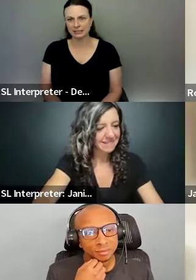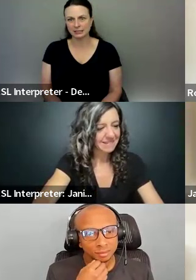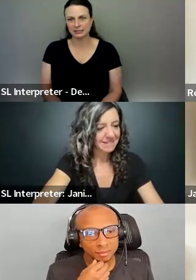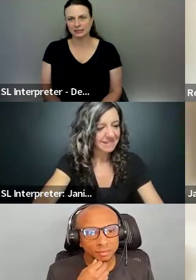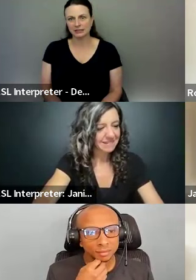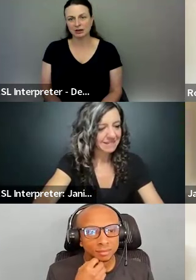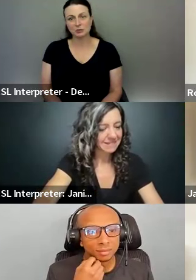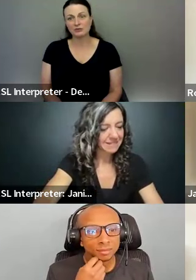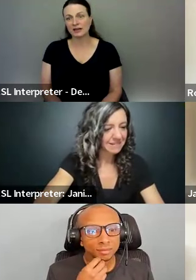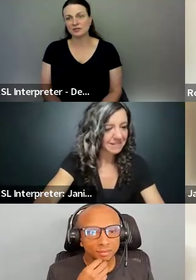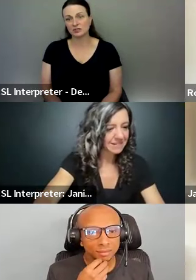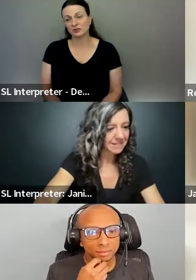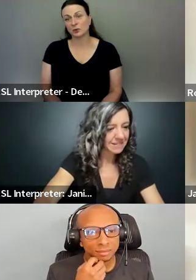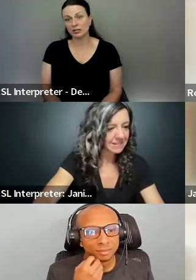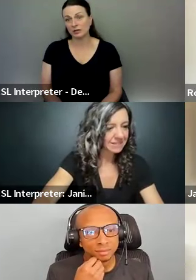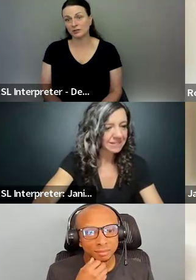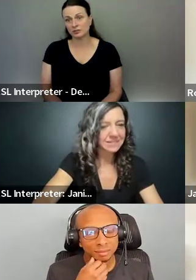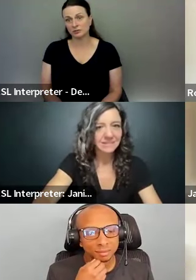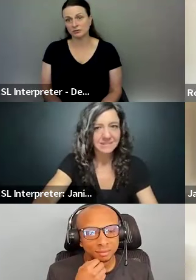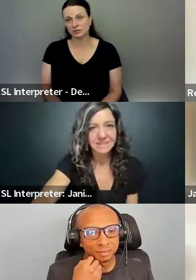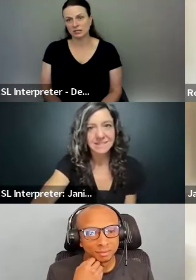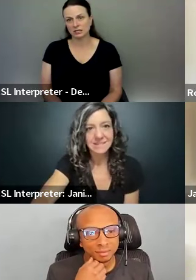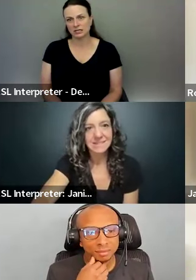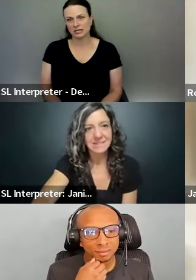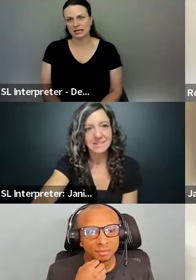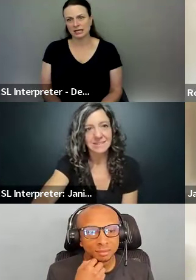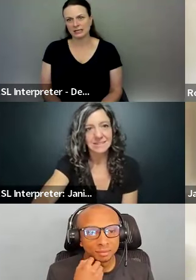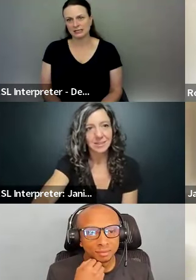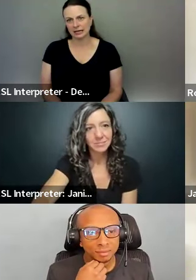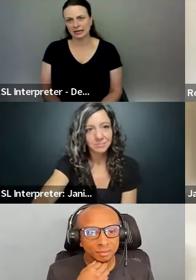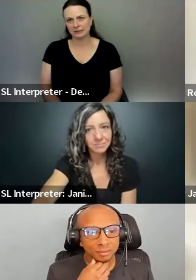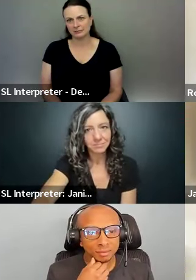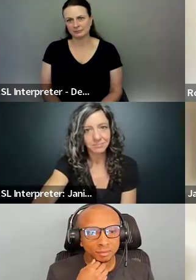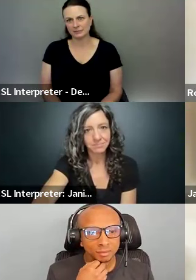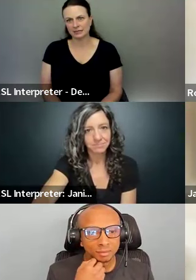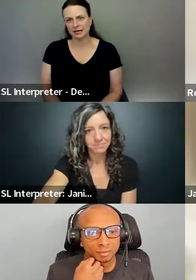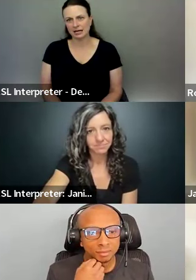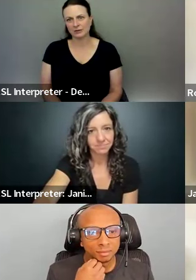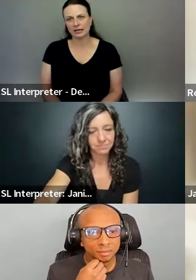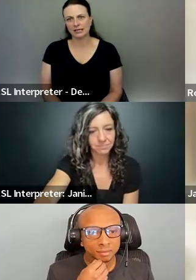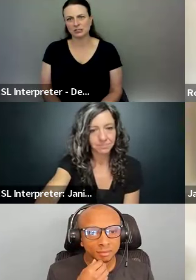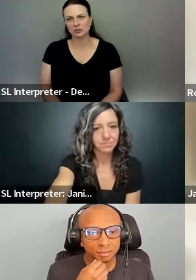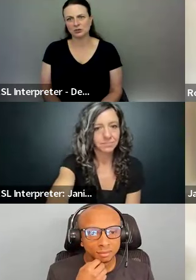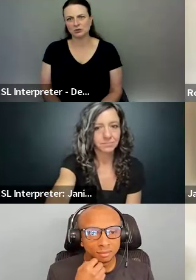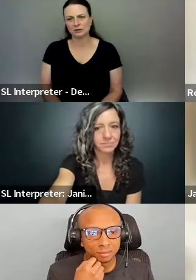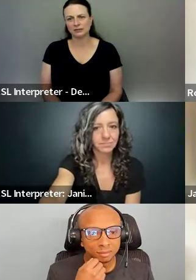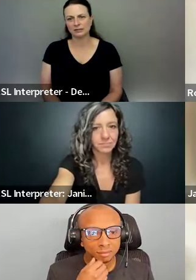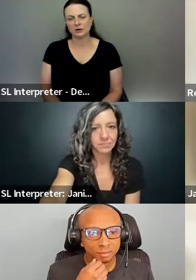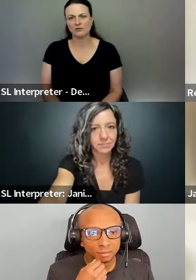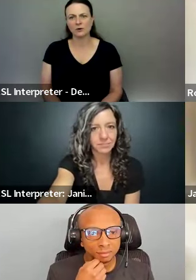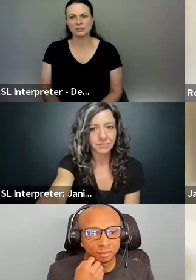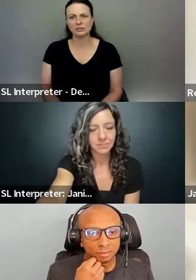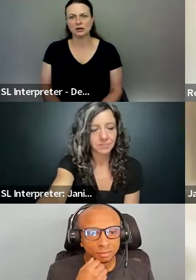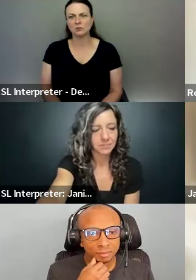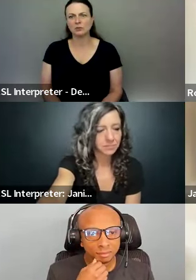website, you know, because we've had this for 4 years. And I would like to, you